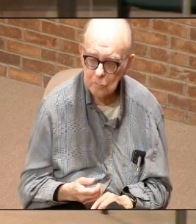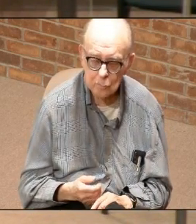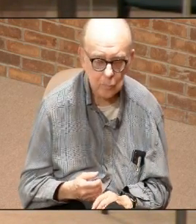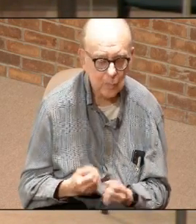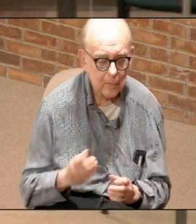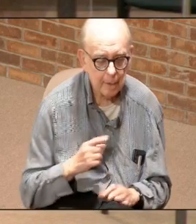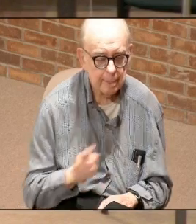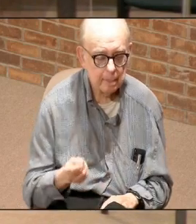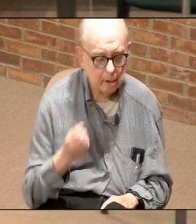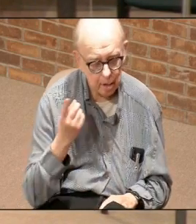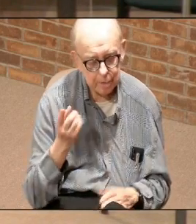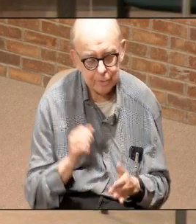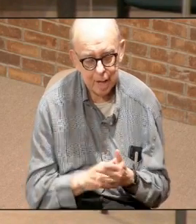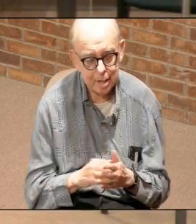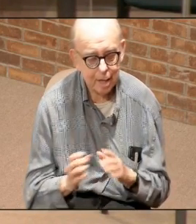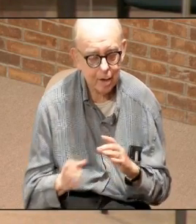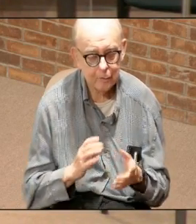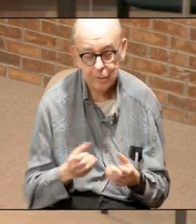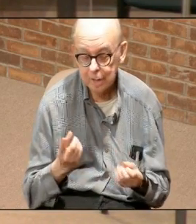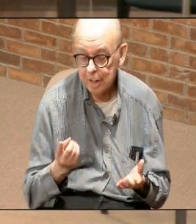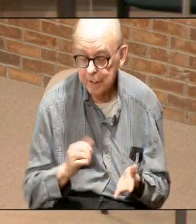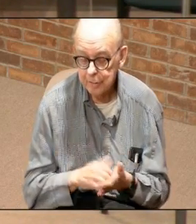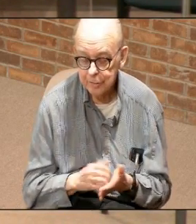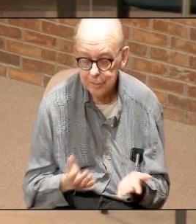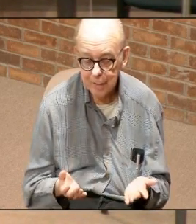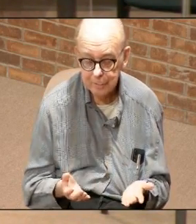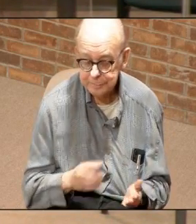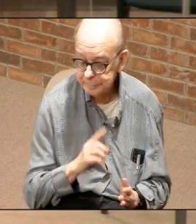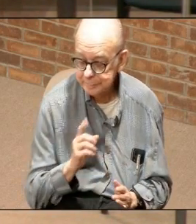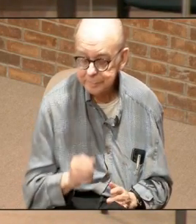Now, how many of you all understood that conversation?